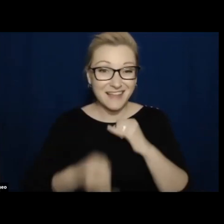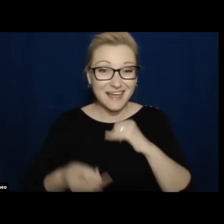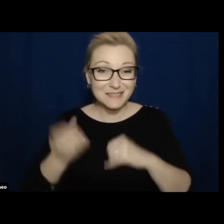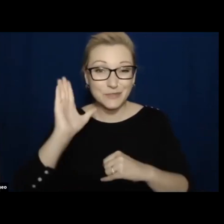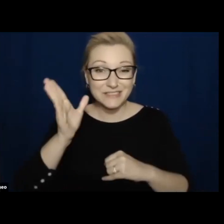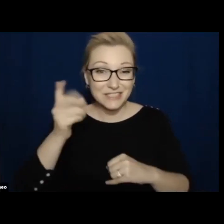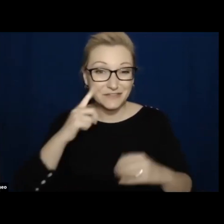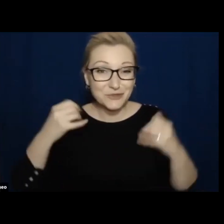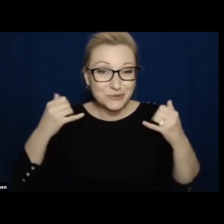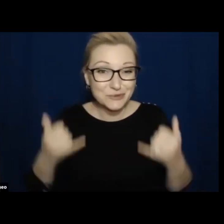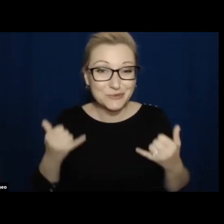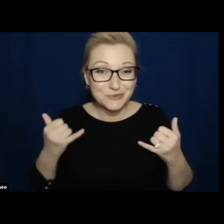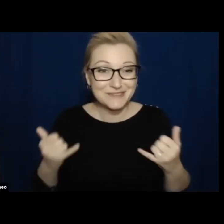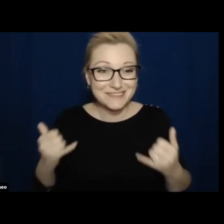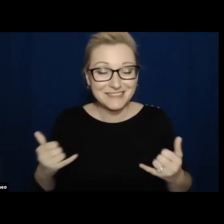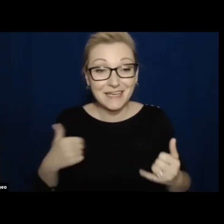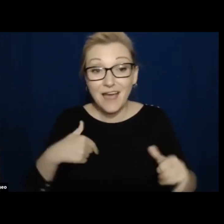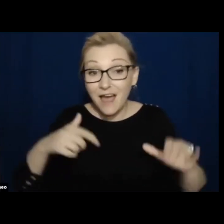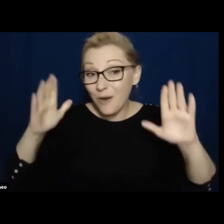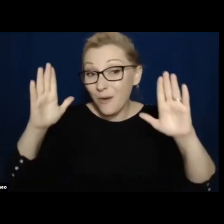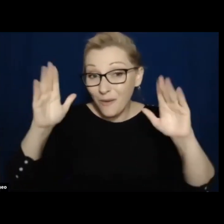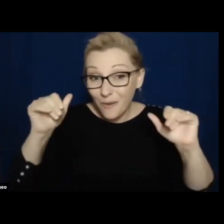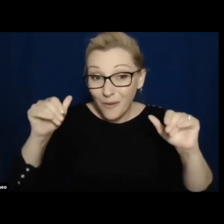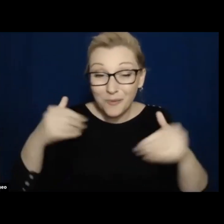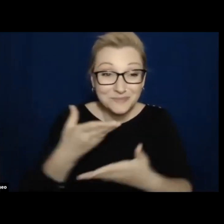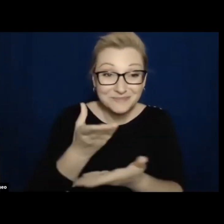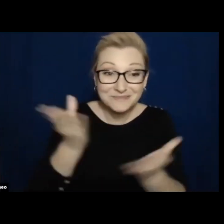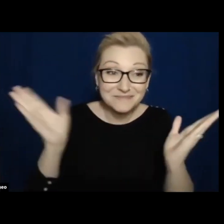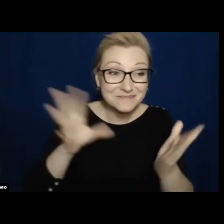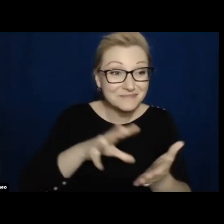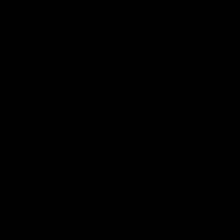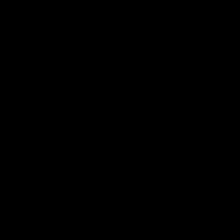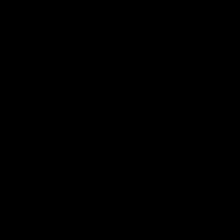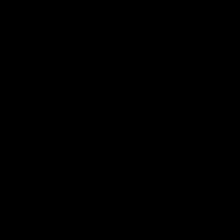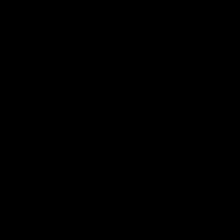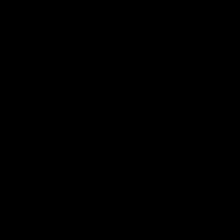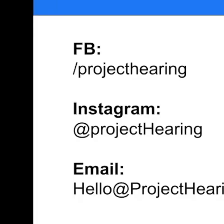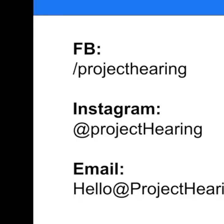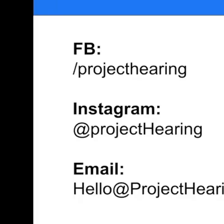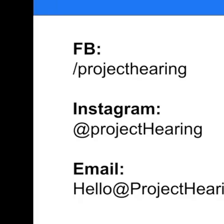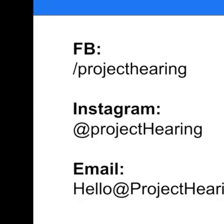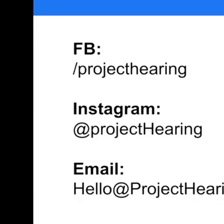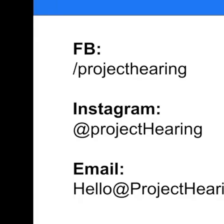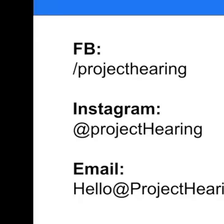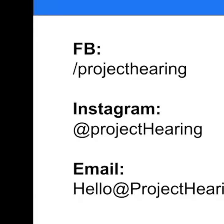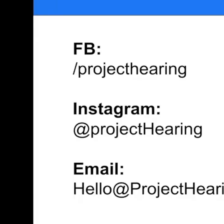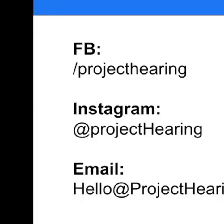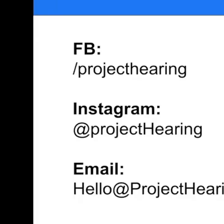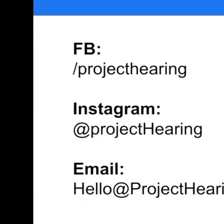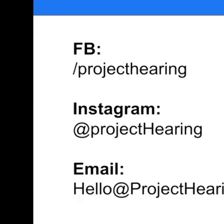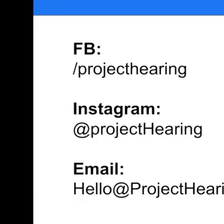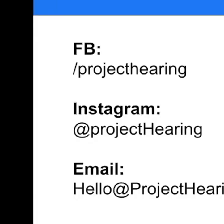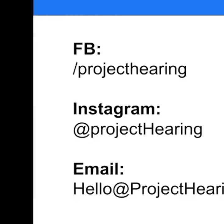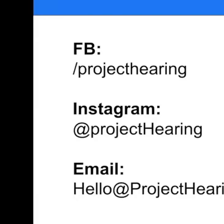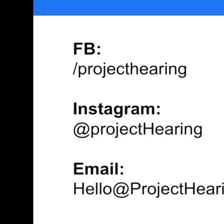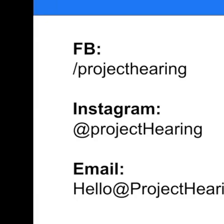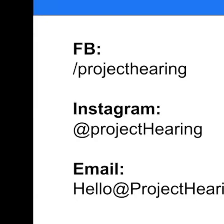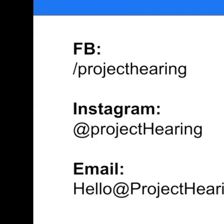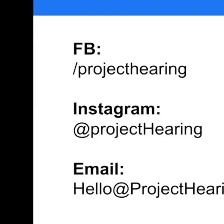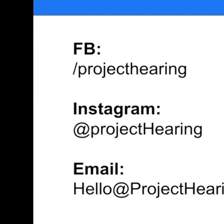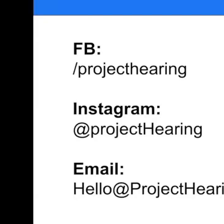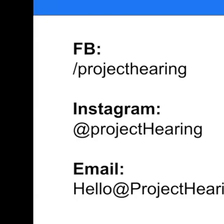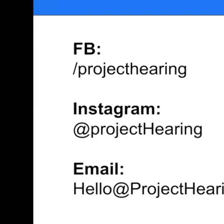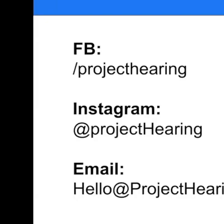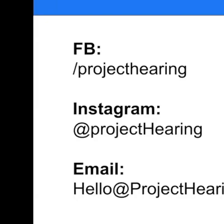presentation of the day. I hope that you've learned as much as I have, and I hope that some of my